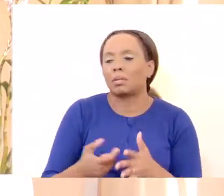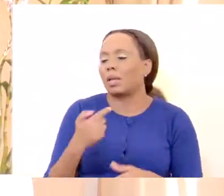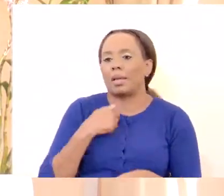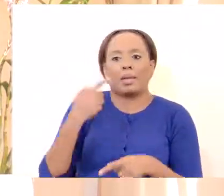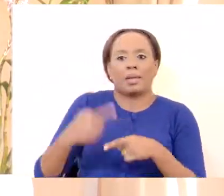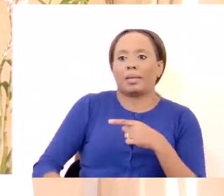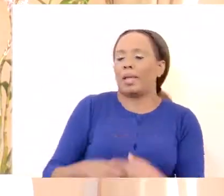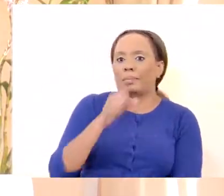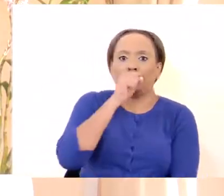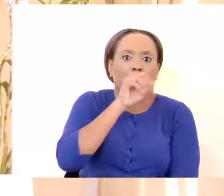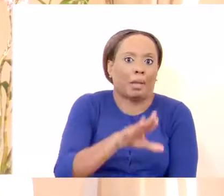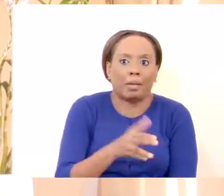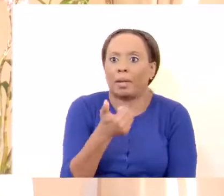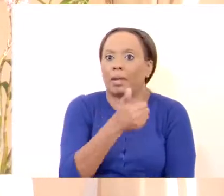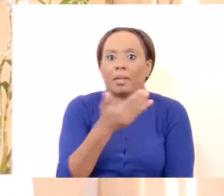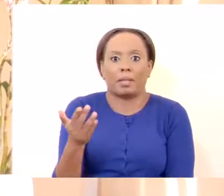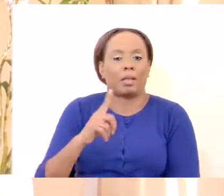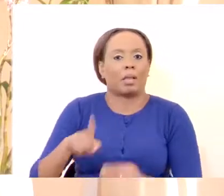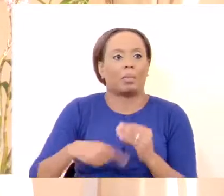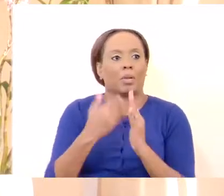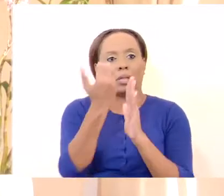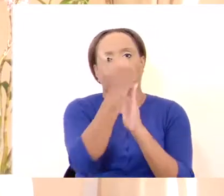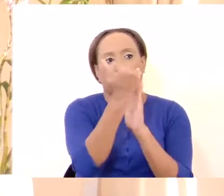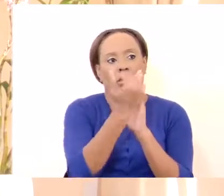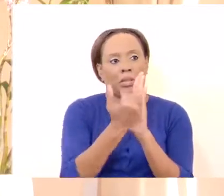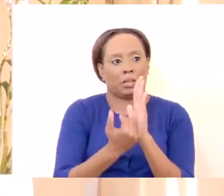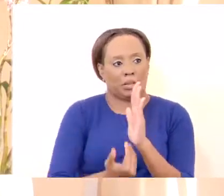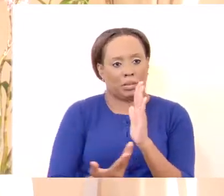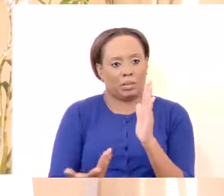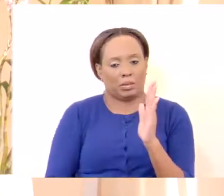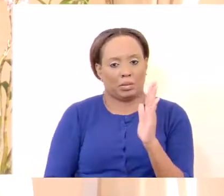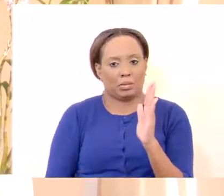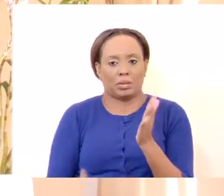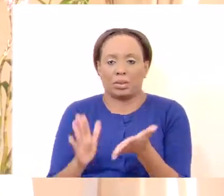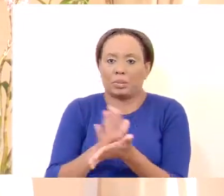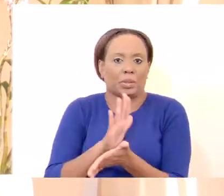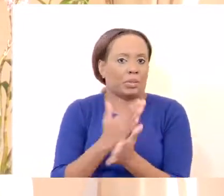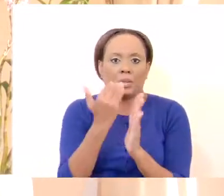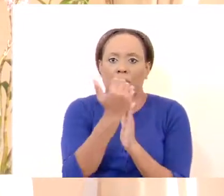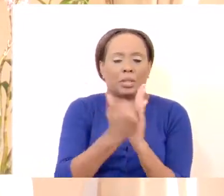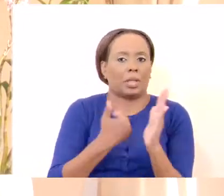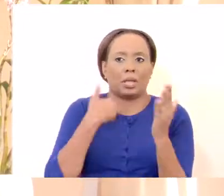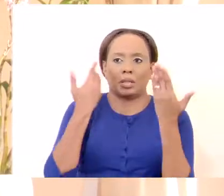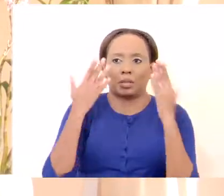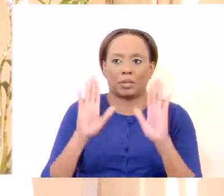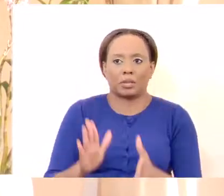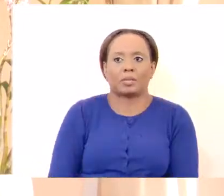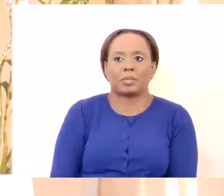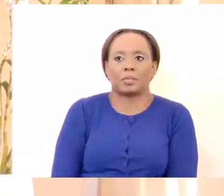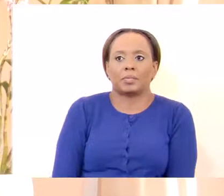stage to be able to make any comments in reference to the document which appeared on social media.